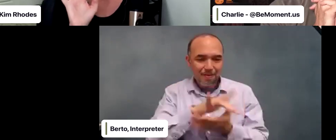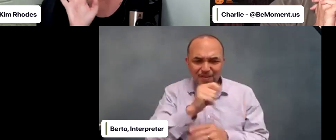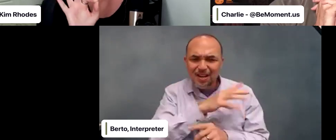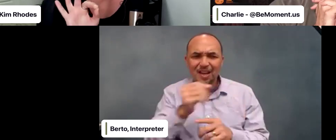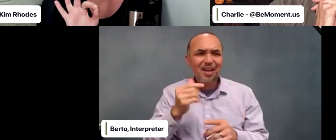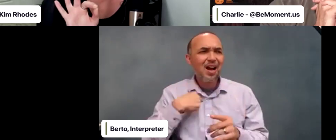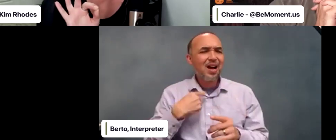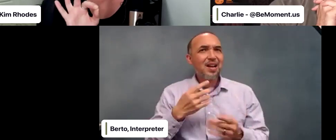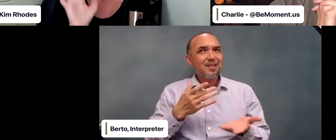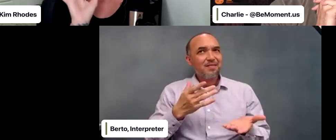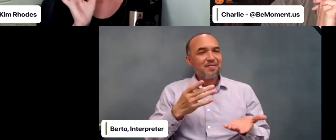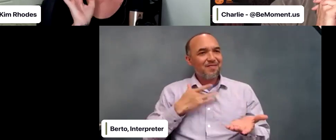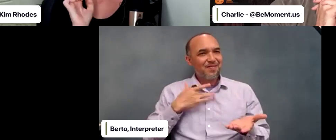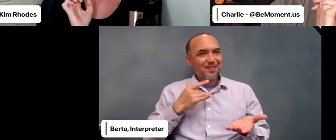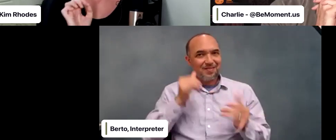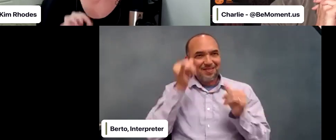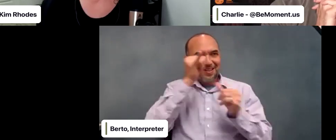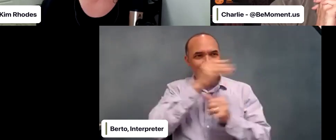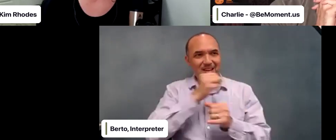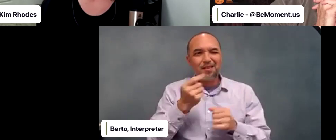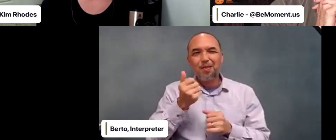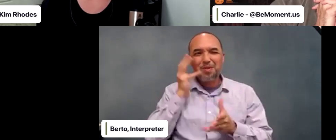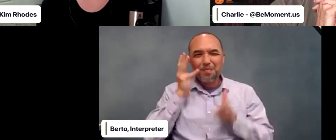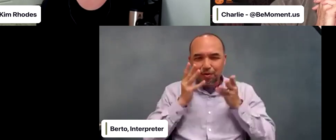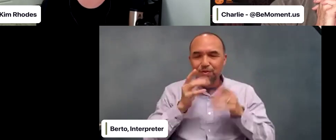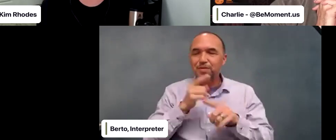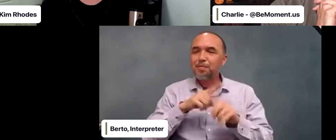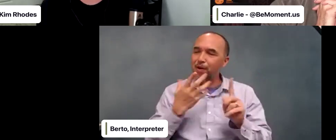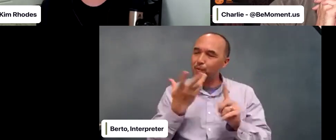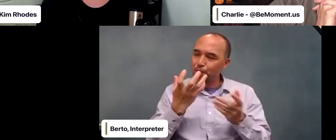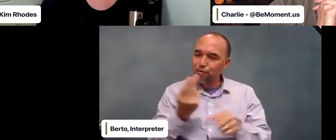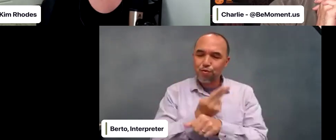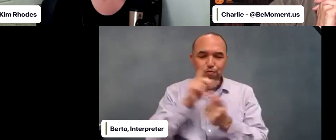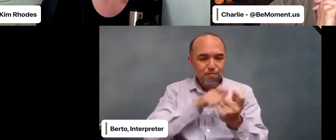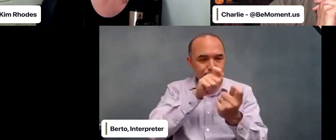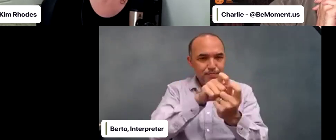be precise do that. and aware of our words Do this it. Let's evening. do it. Um,